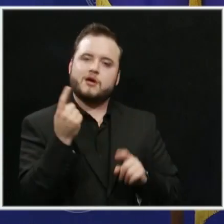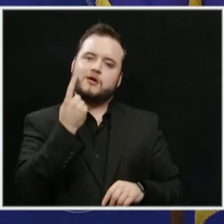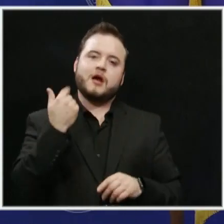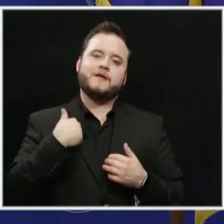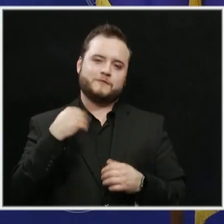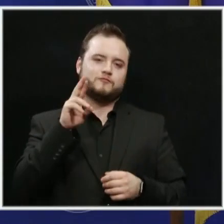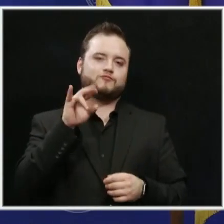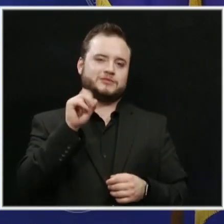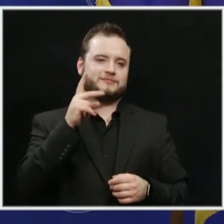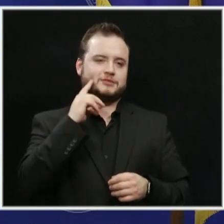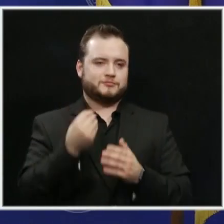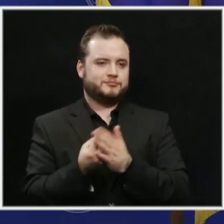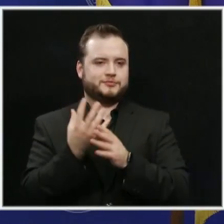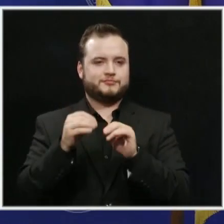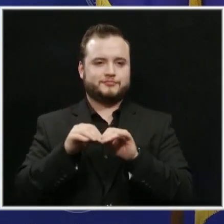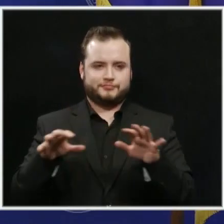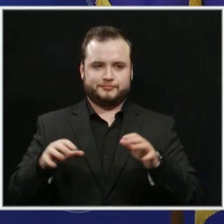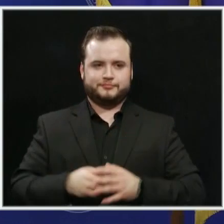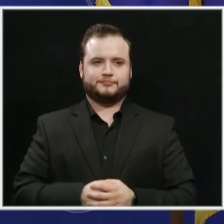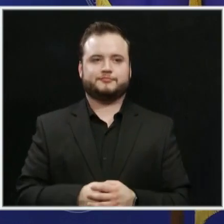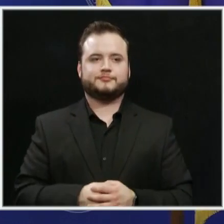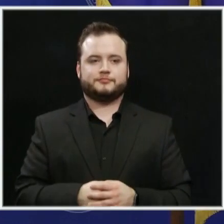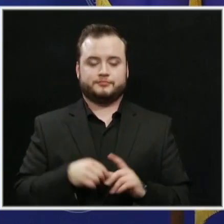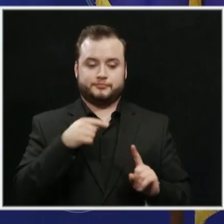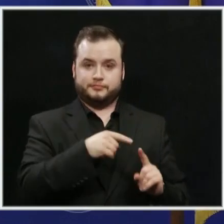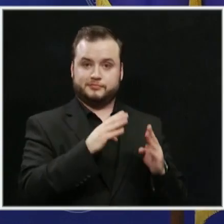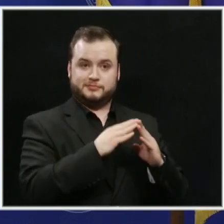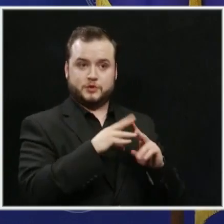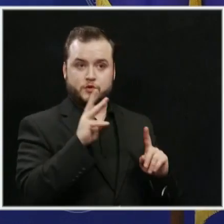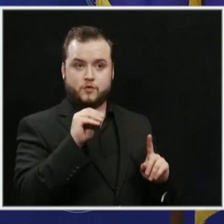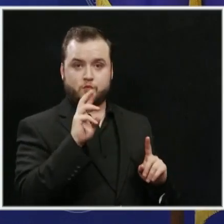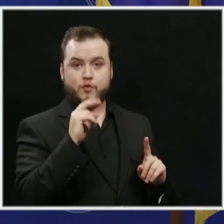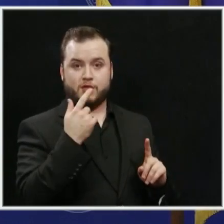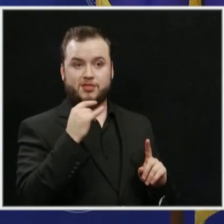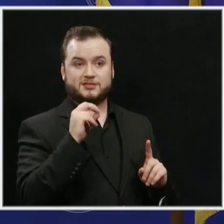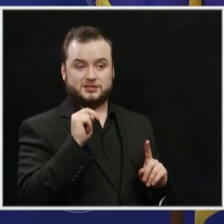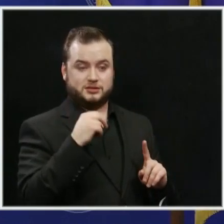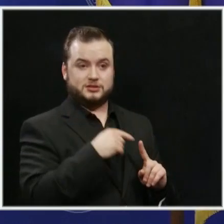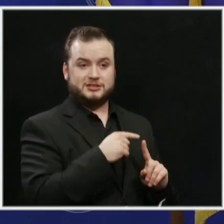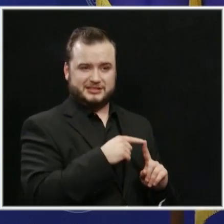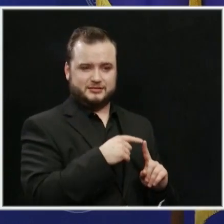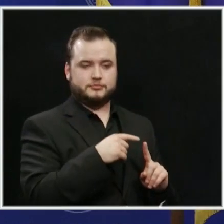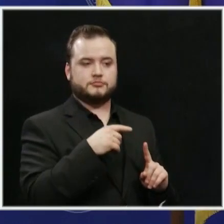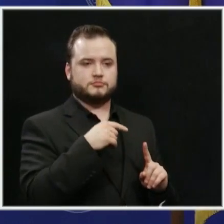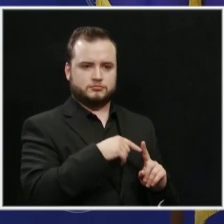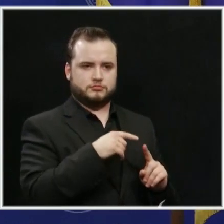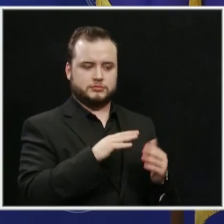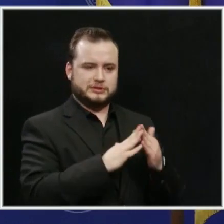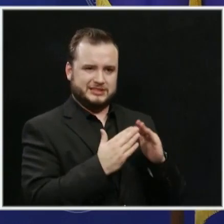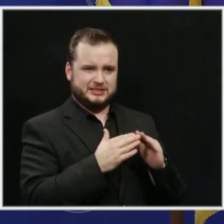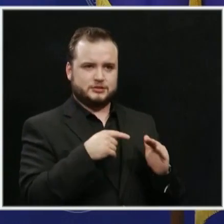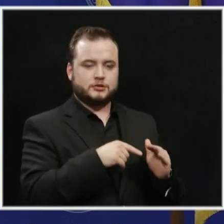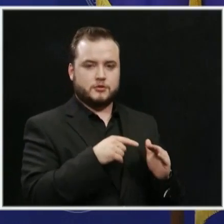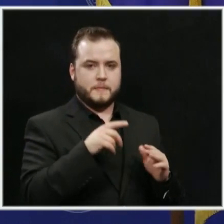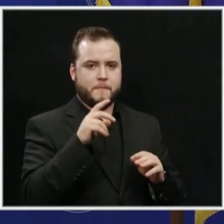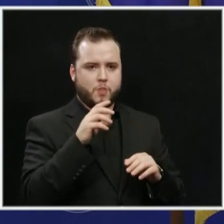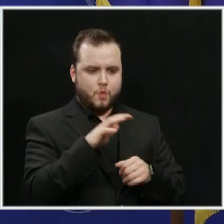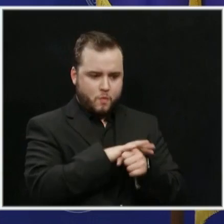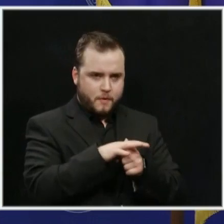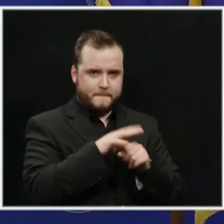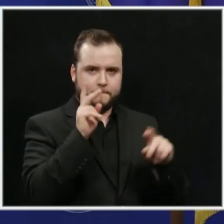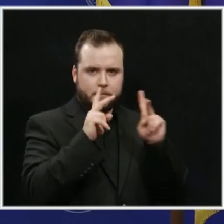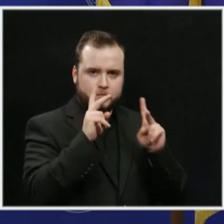said, already mounting a very well-integrated response. Local public health's involved, local emergency management. The